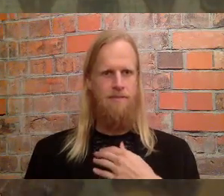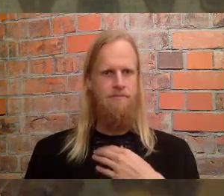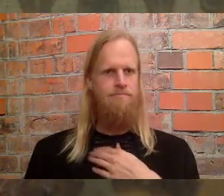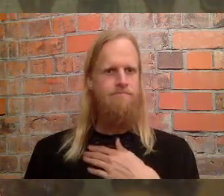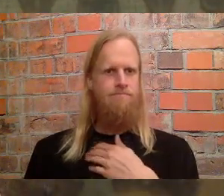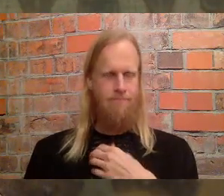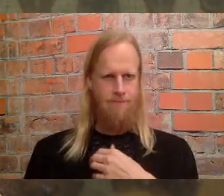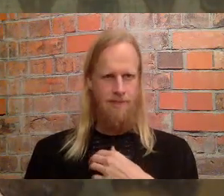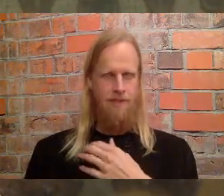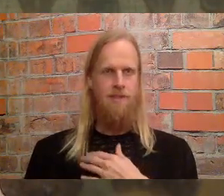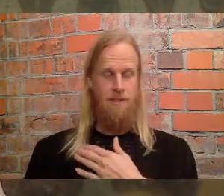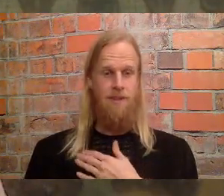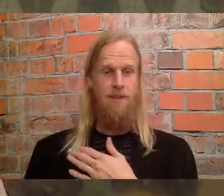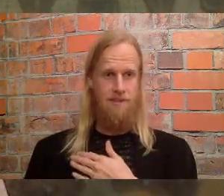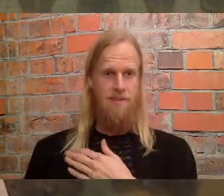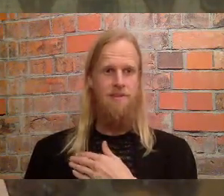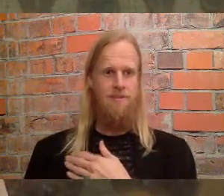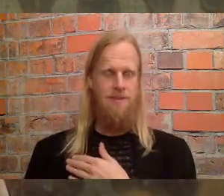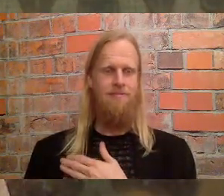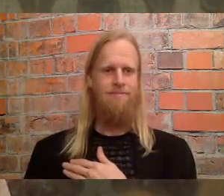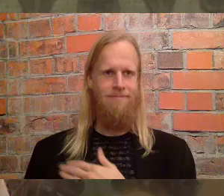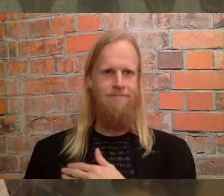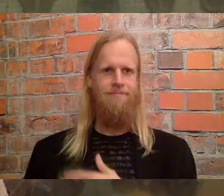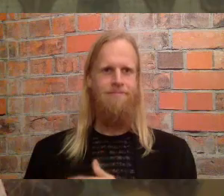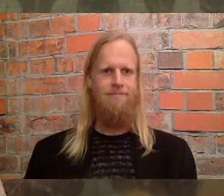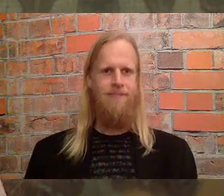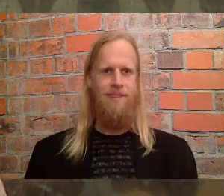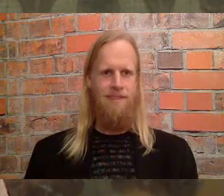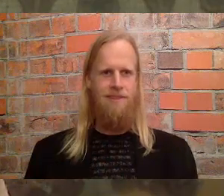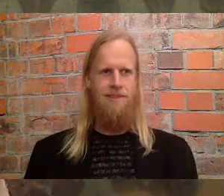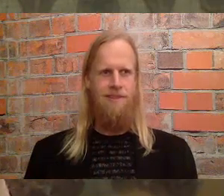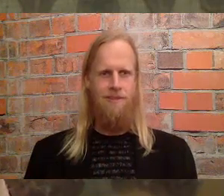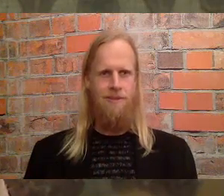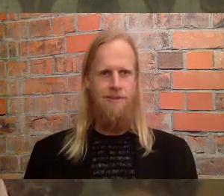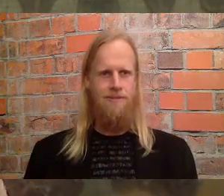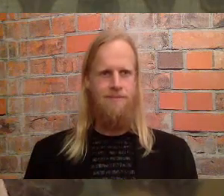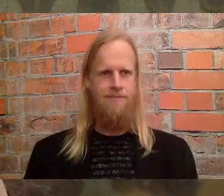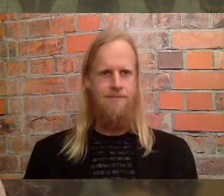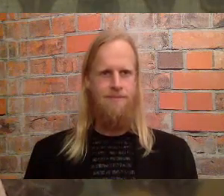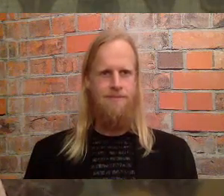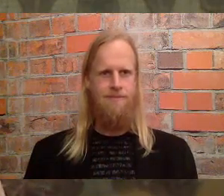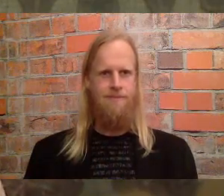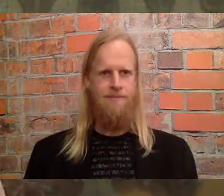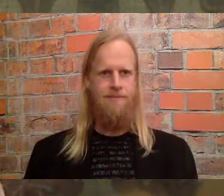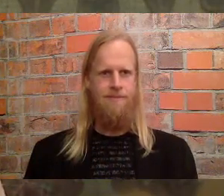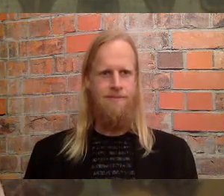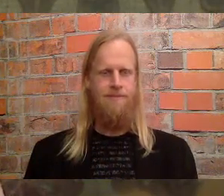change? And I decided that whether it did or not, it didn't matter.